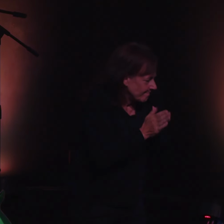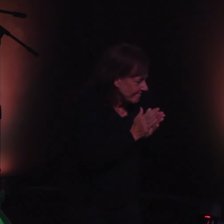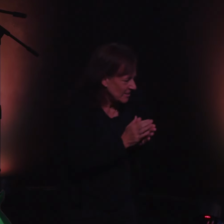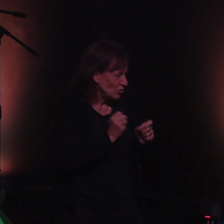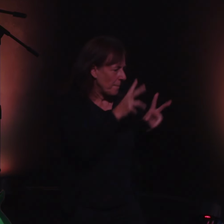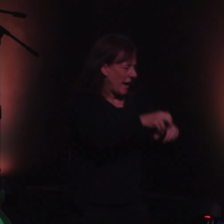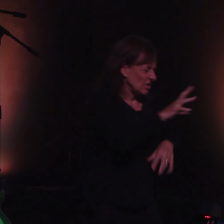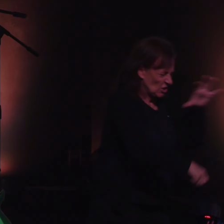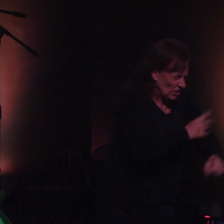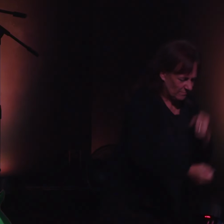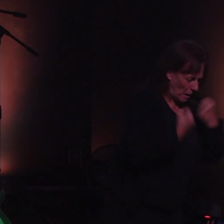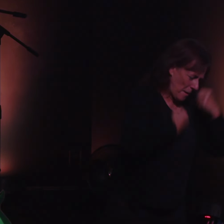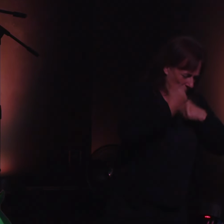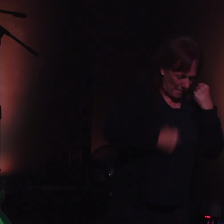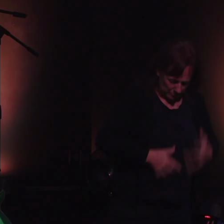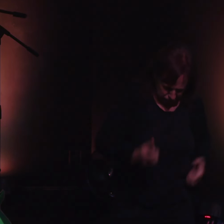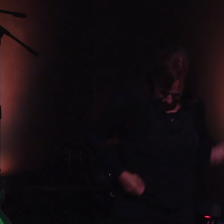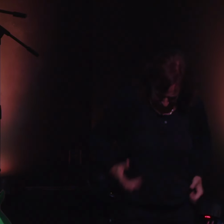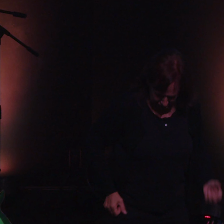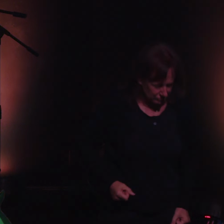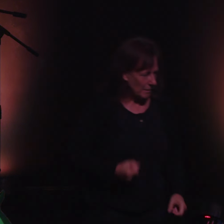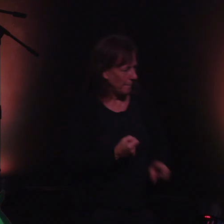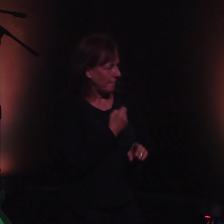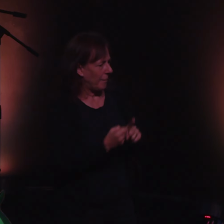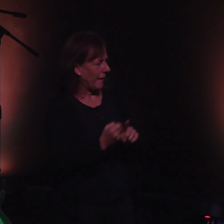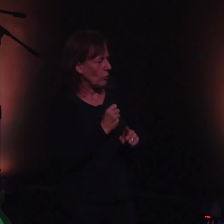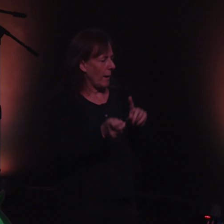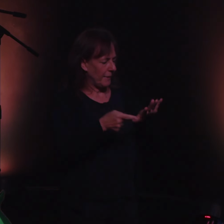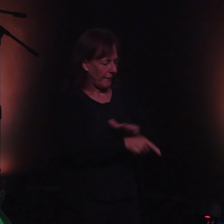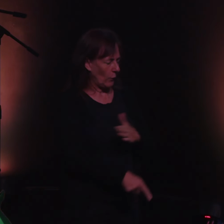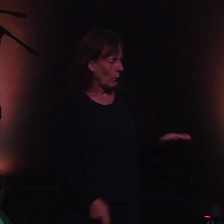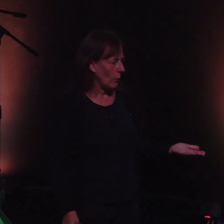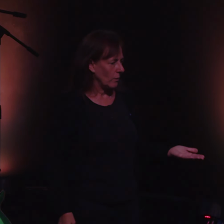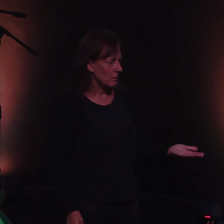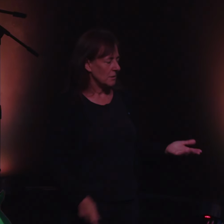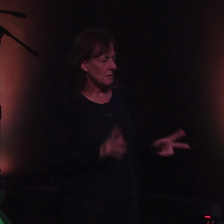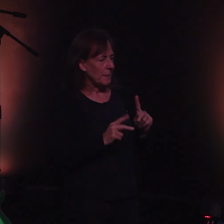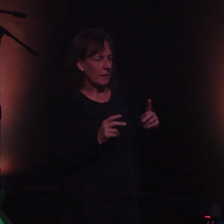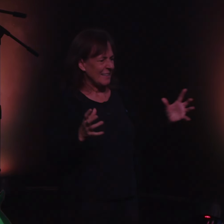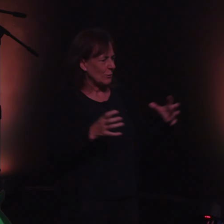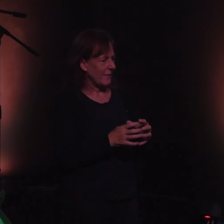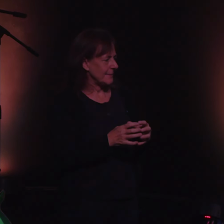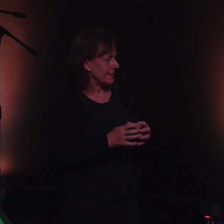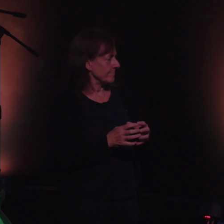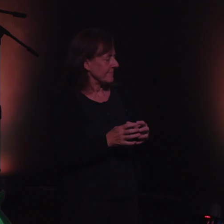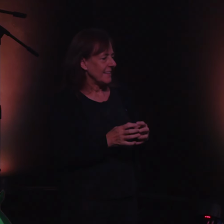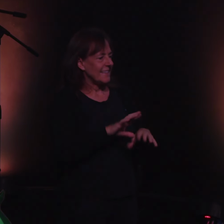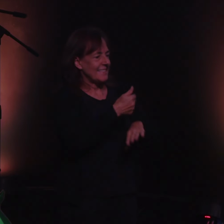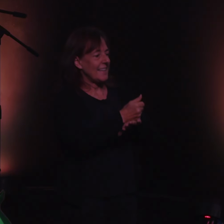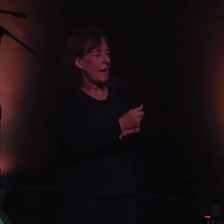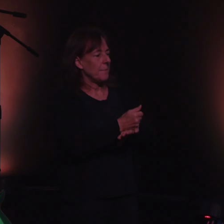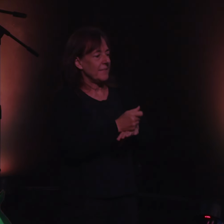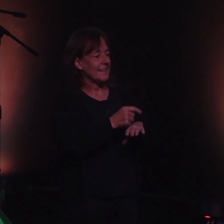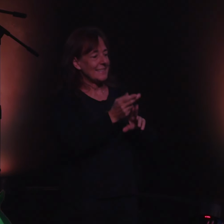would jump out and they would pillage and they would rob and they would beat and they would kill, and all these things were happening. And so people got together and said, hey, let's start setting